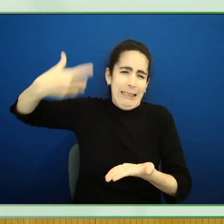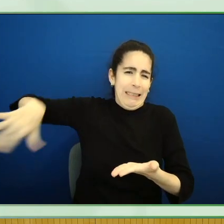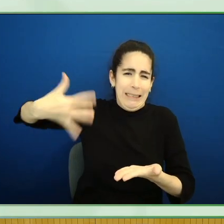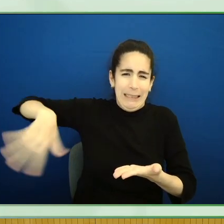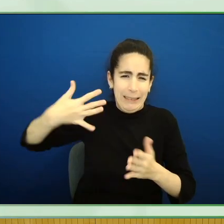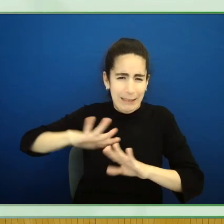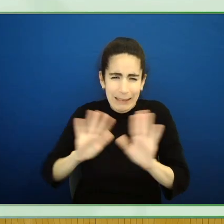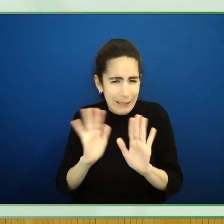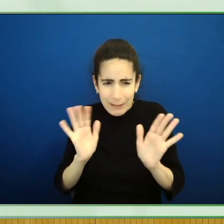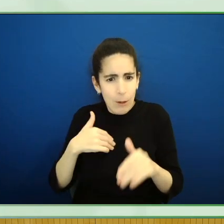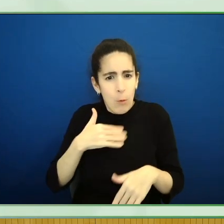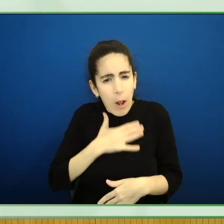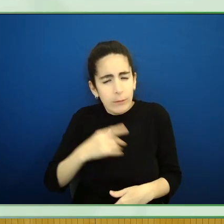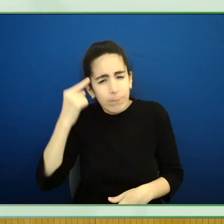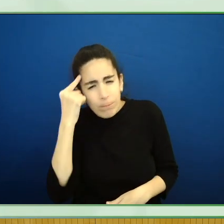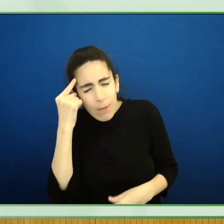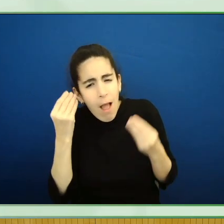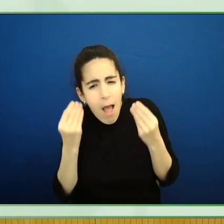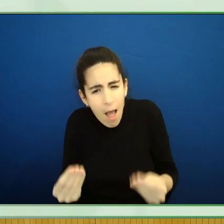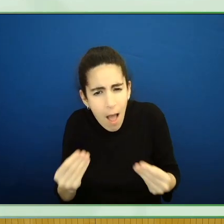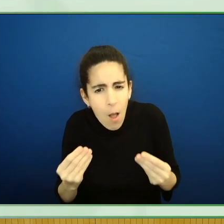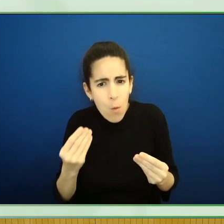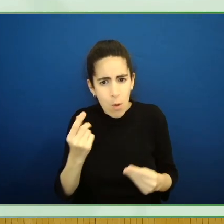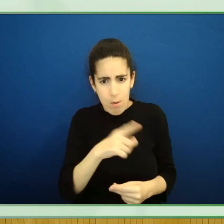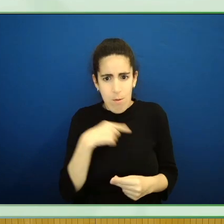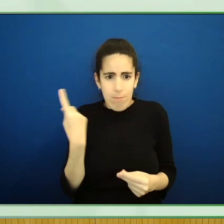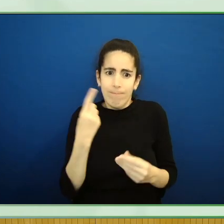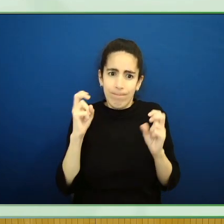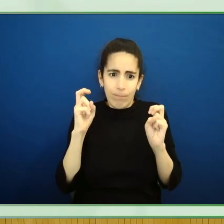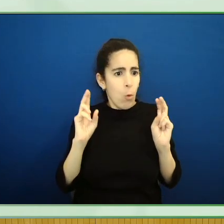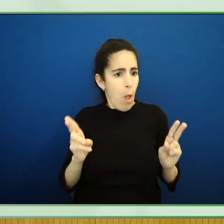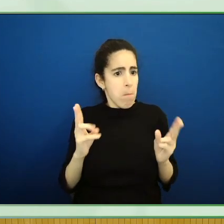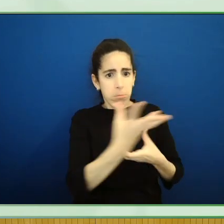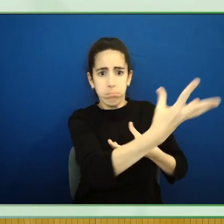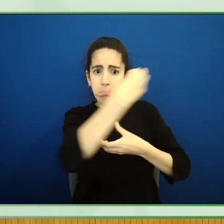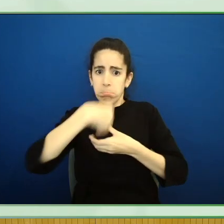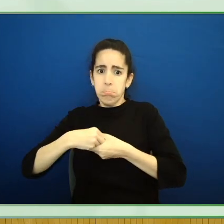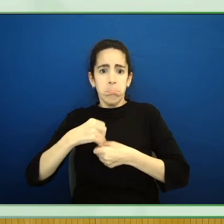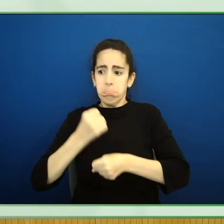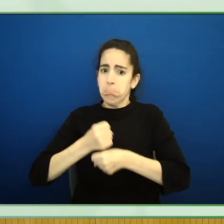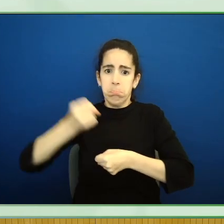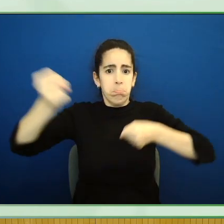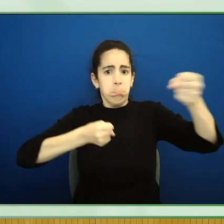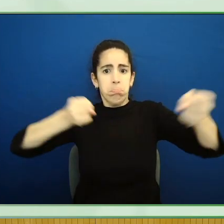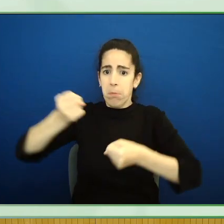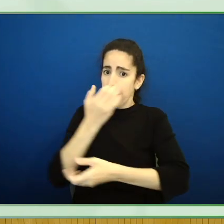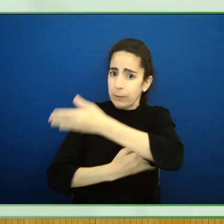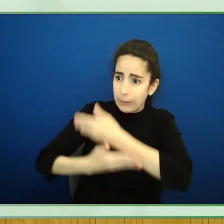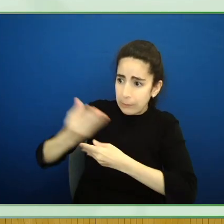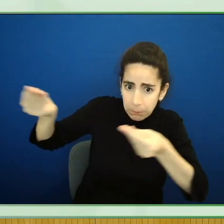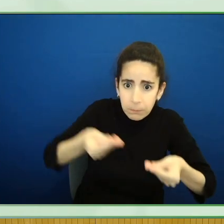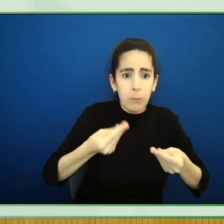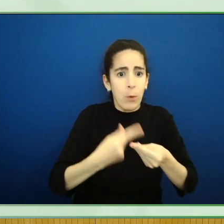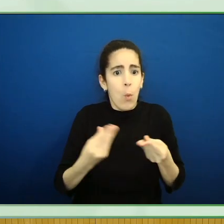to bring with our kind of normal style employment for people with disabilities, high quality products, good product support, and